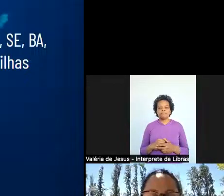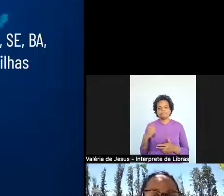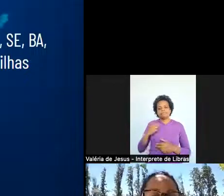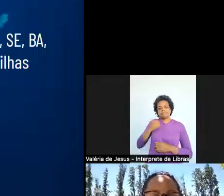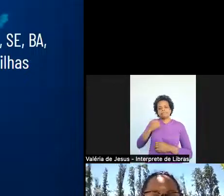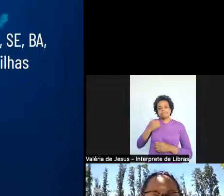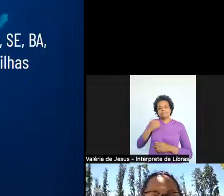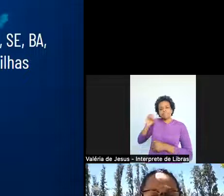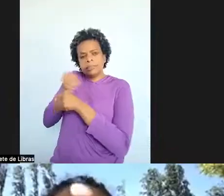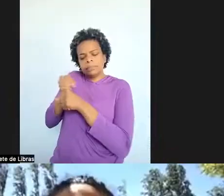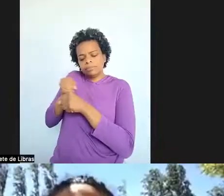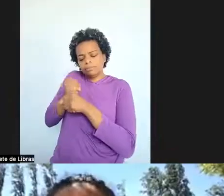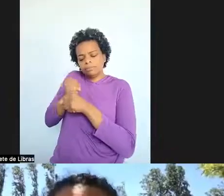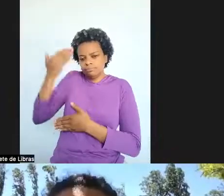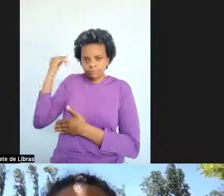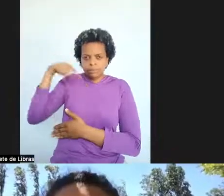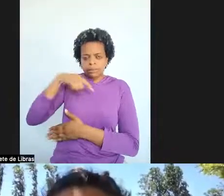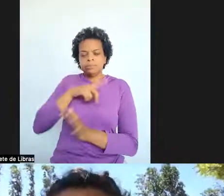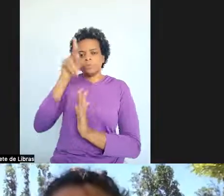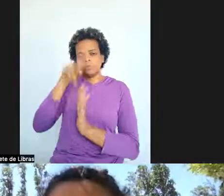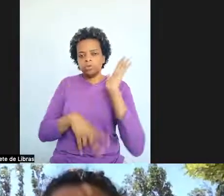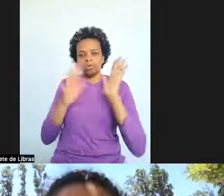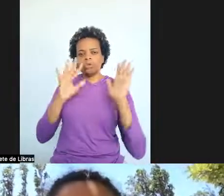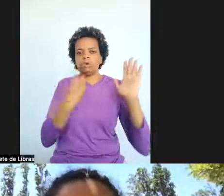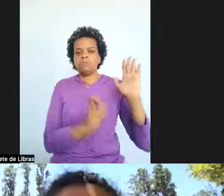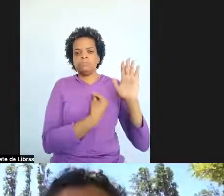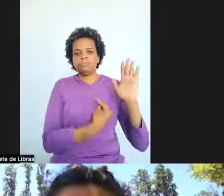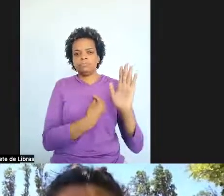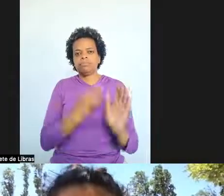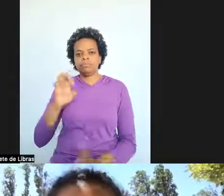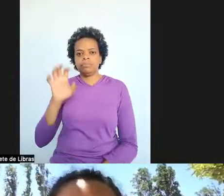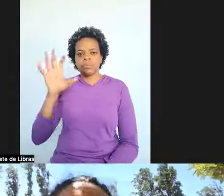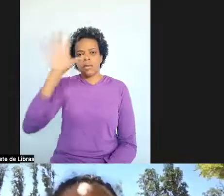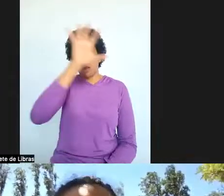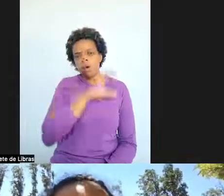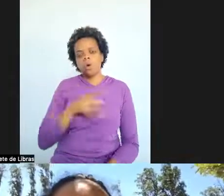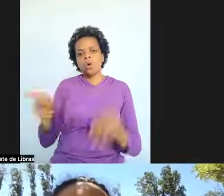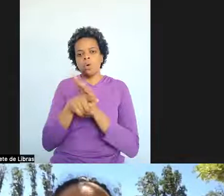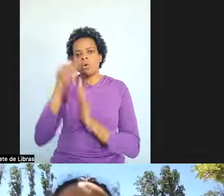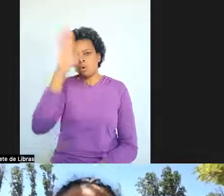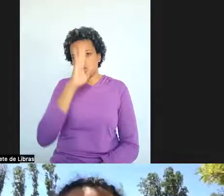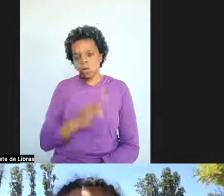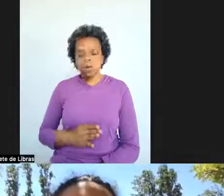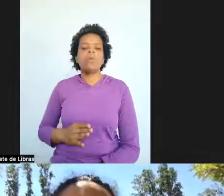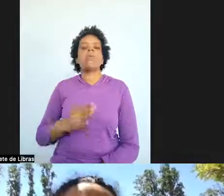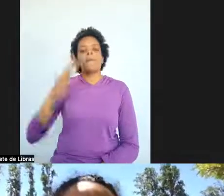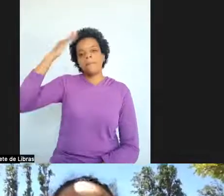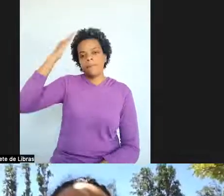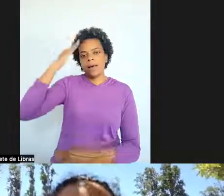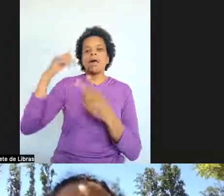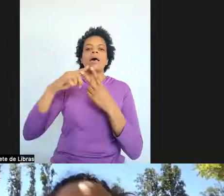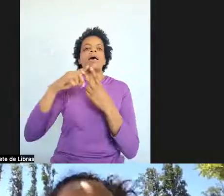Well, the Biomar Network in numbers, it is present in 13 Brazilian states: